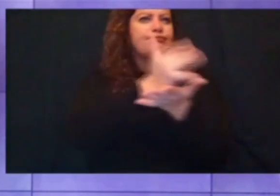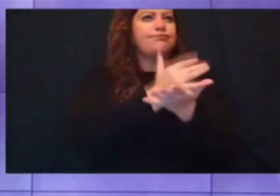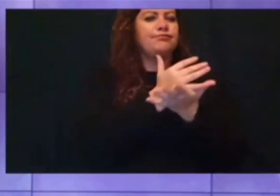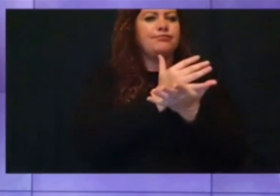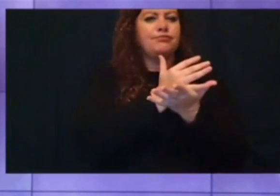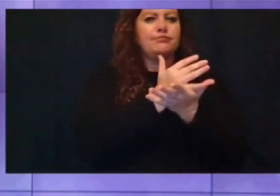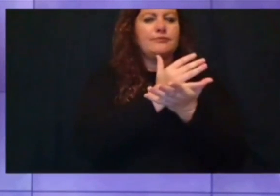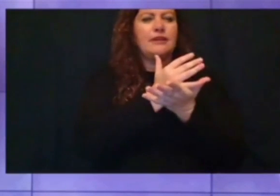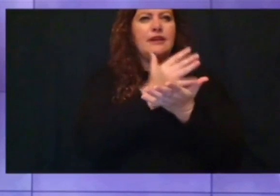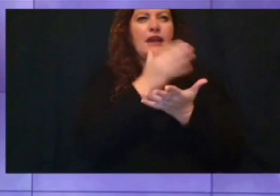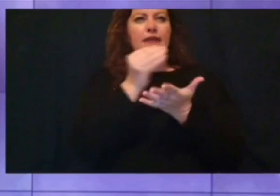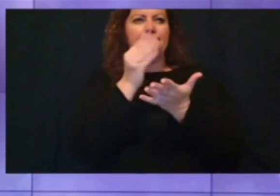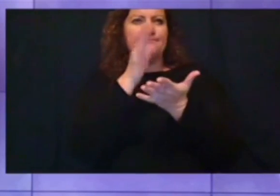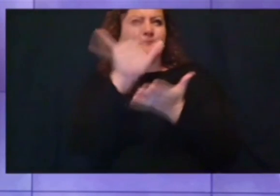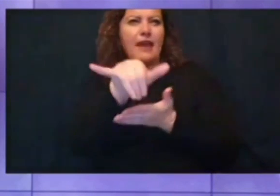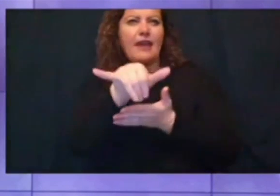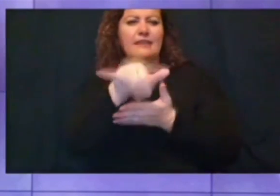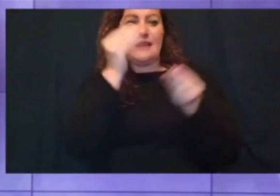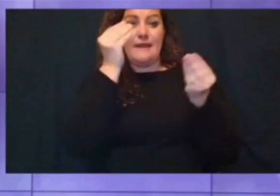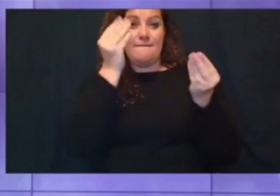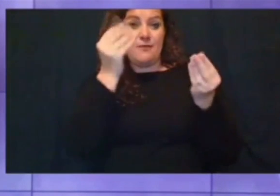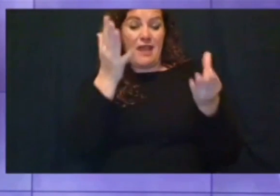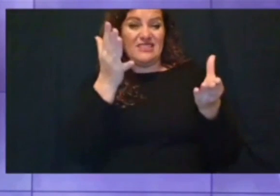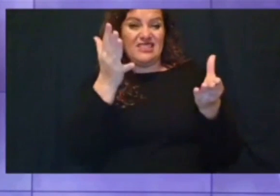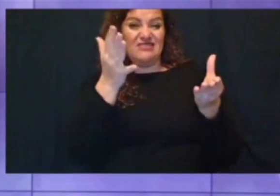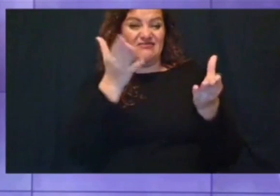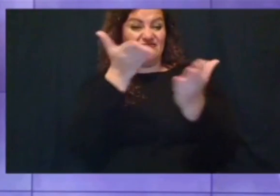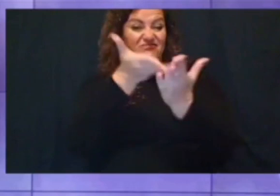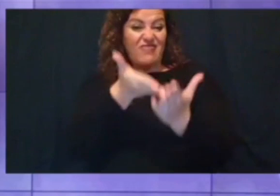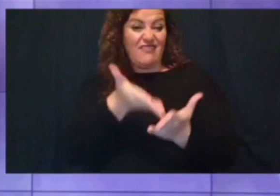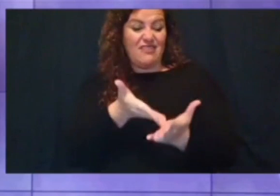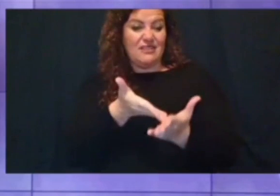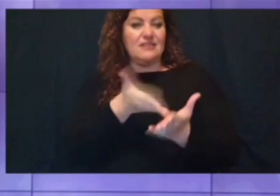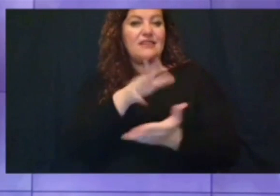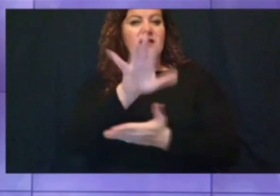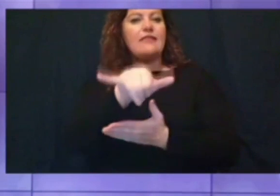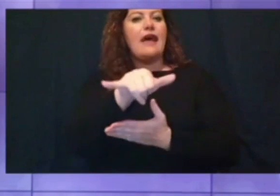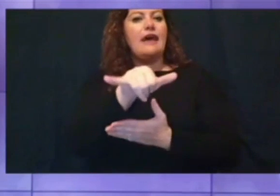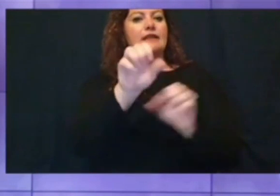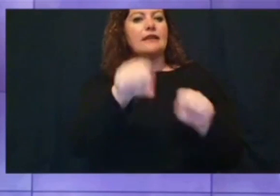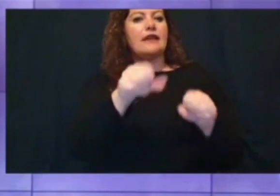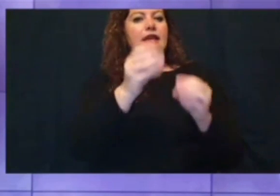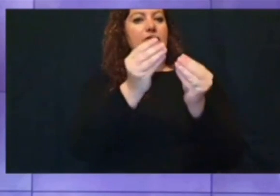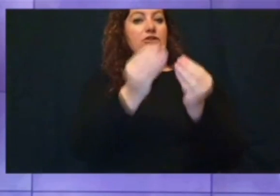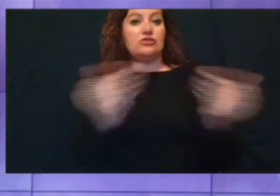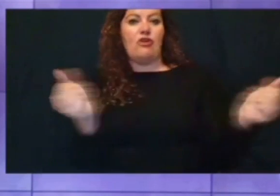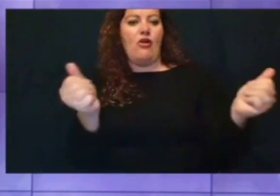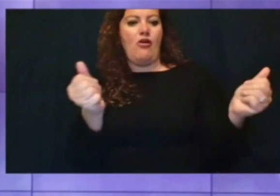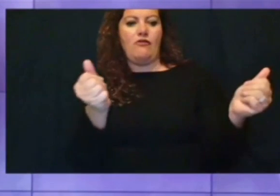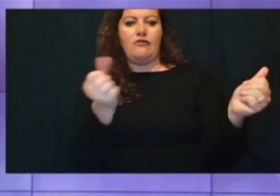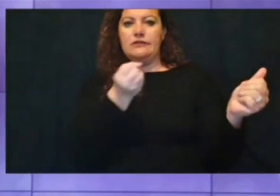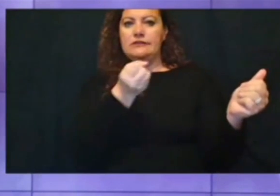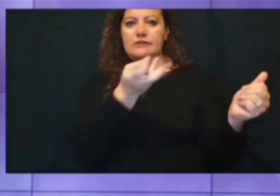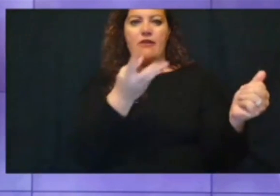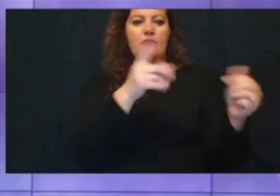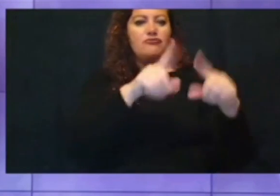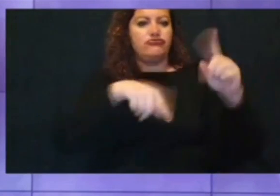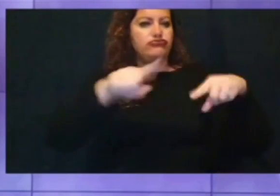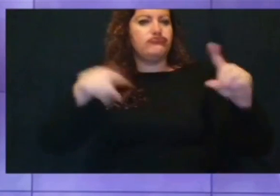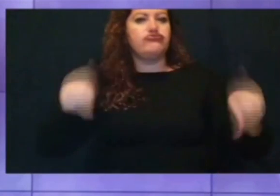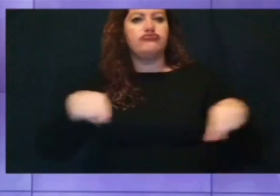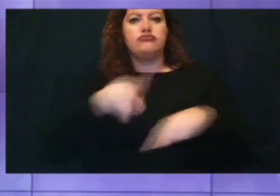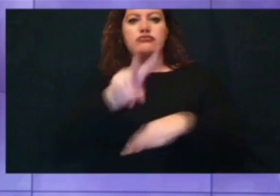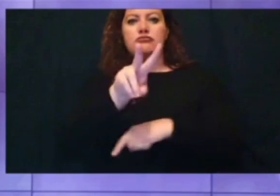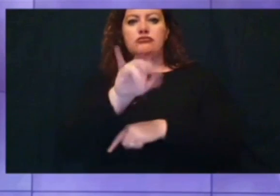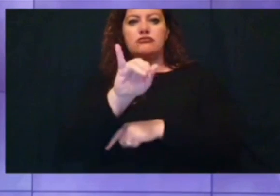our investigations and the evidence collected solved several different violent crimes, which